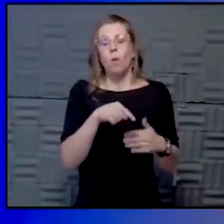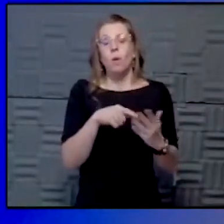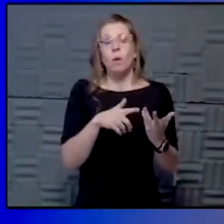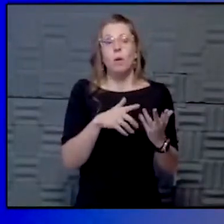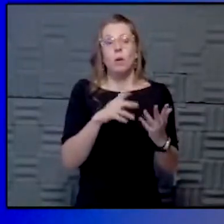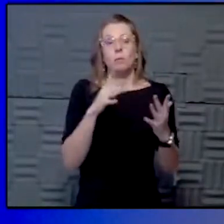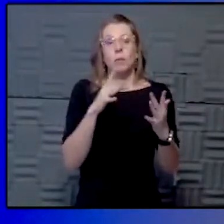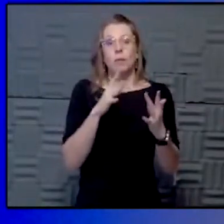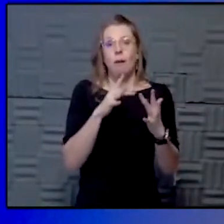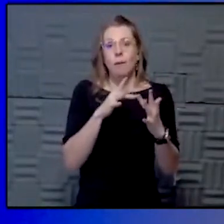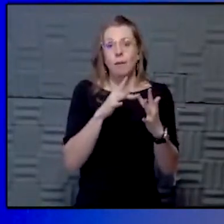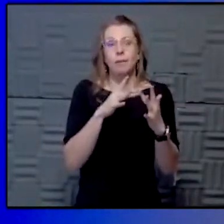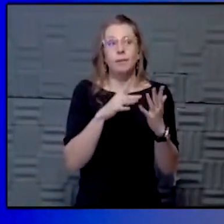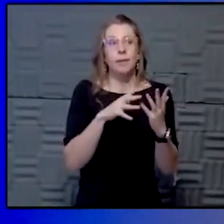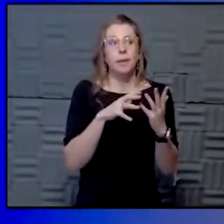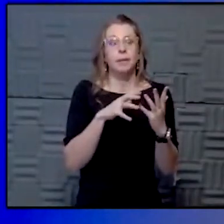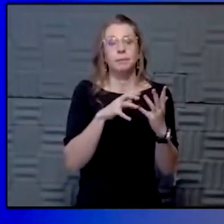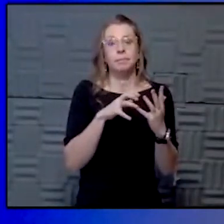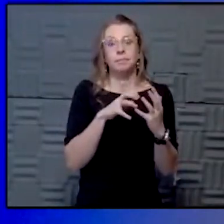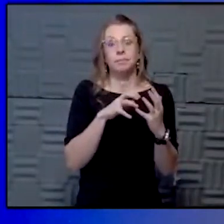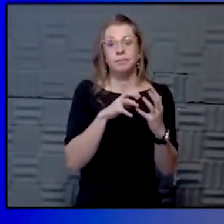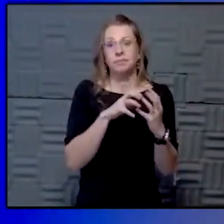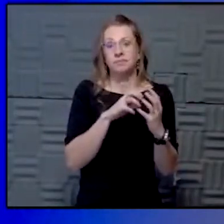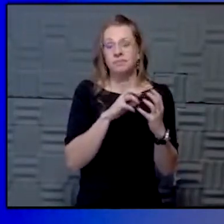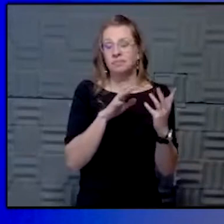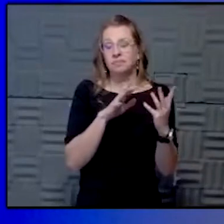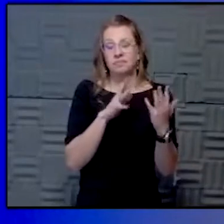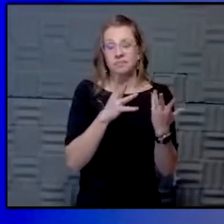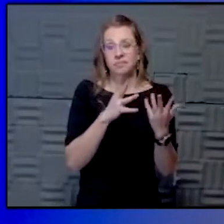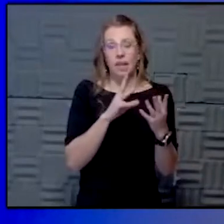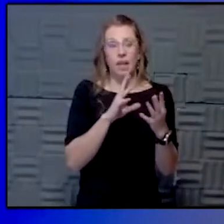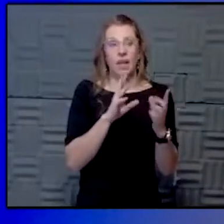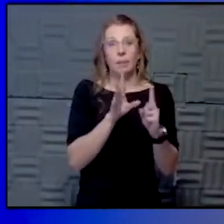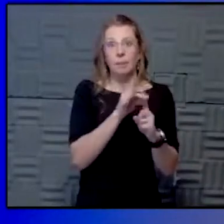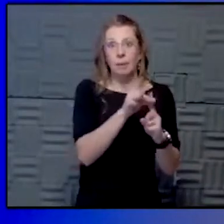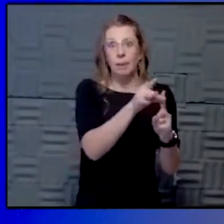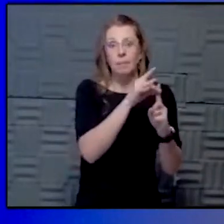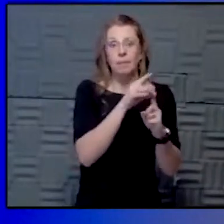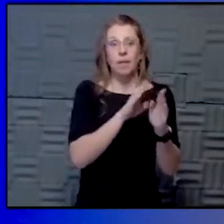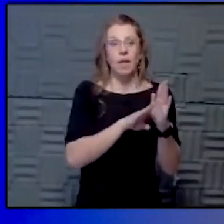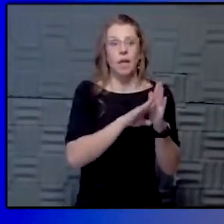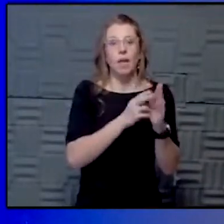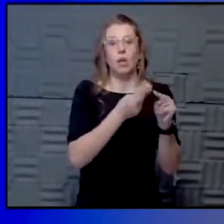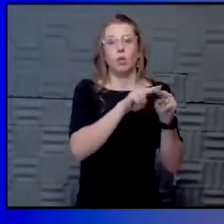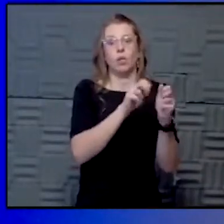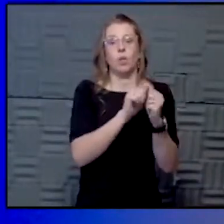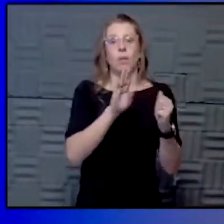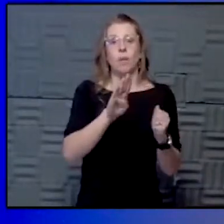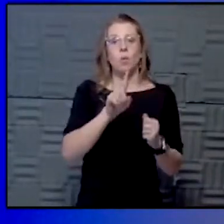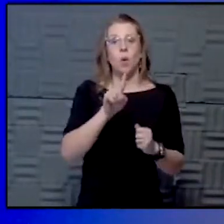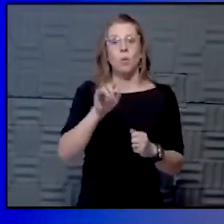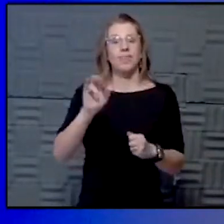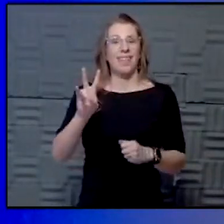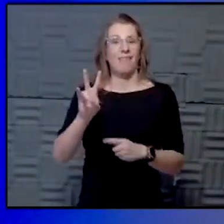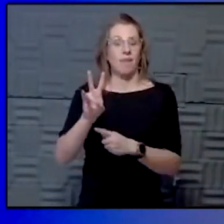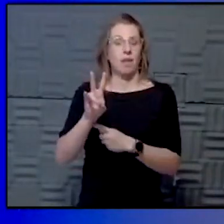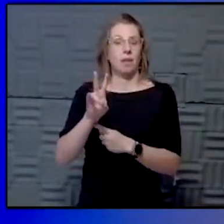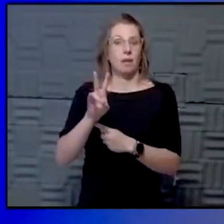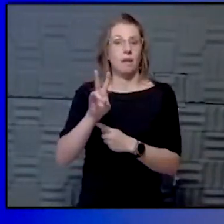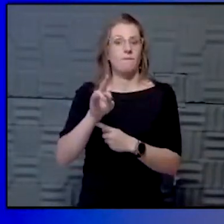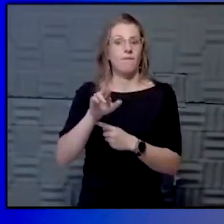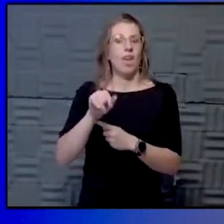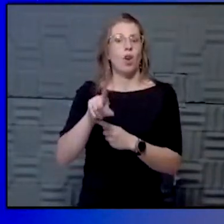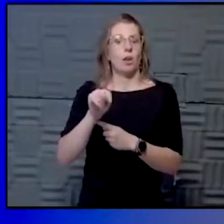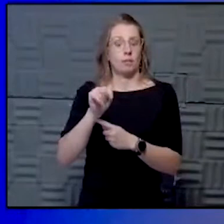household contacts and attack rates, certainly, number one, I think they are increased with the B117 variant, which is the more predominant